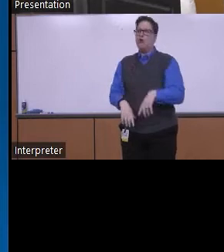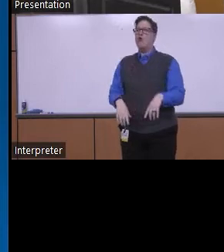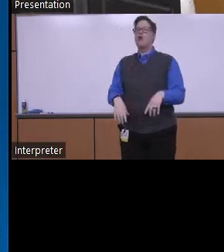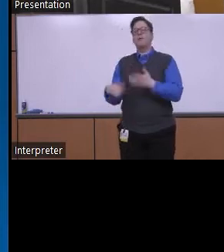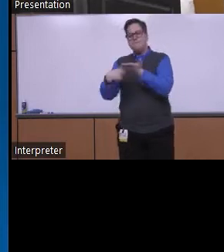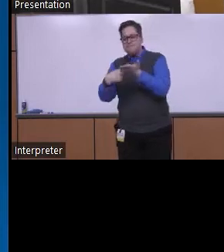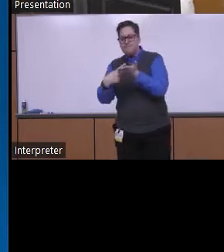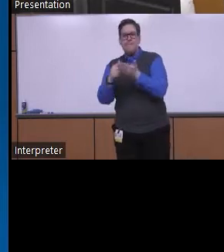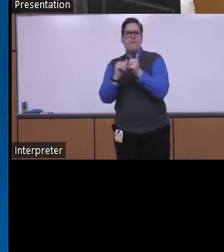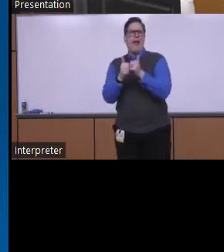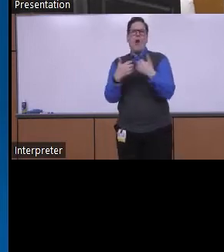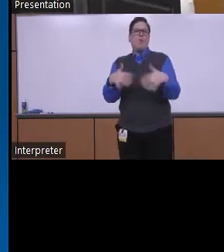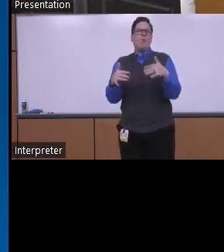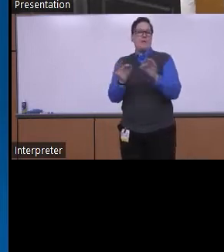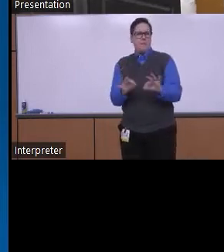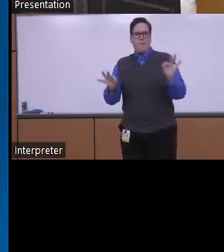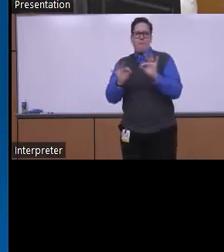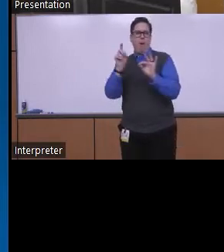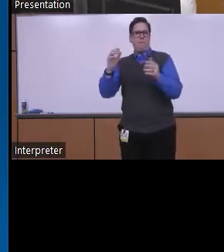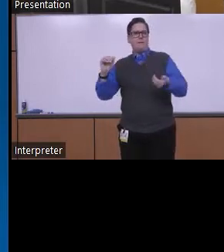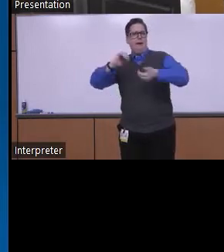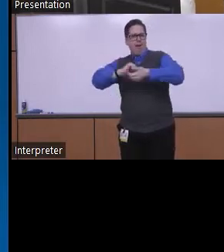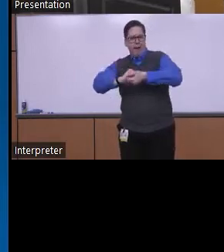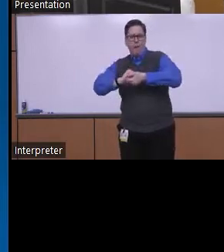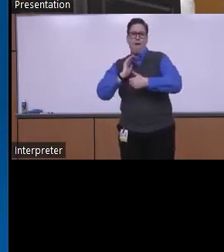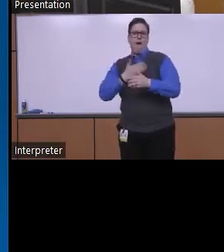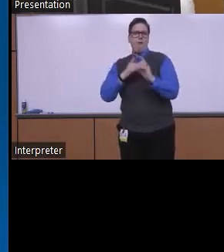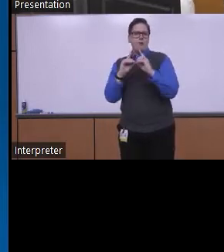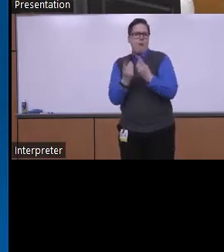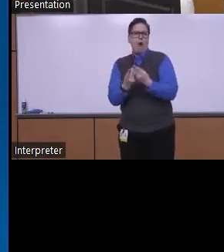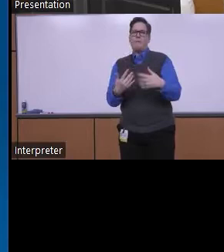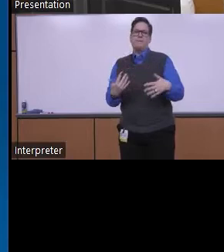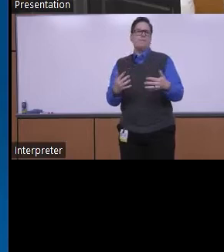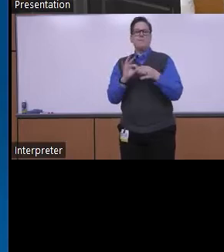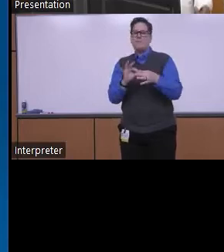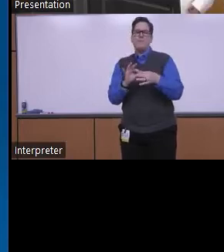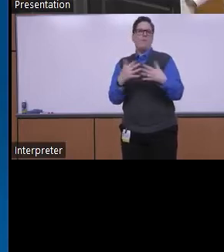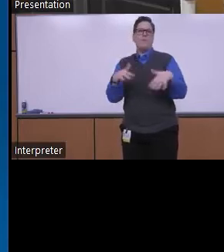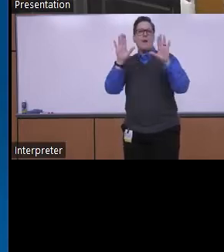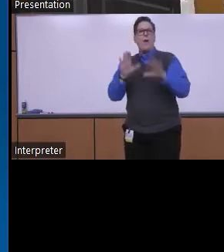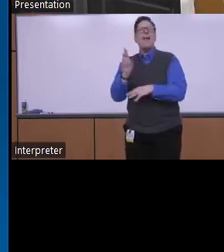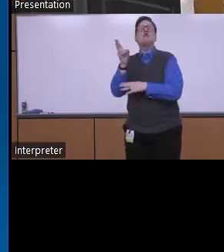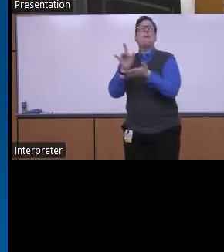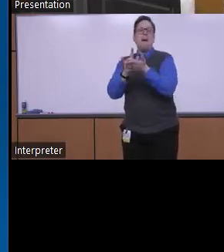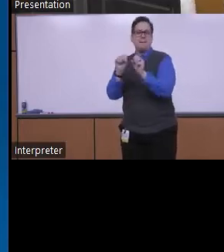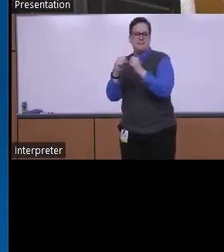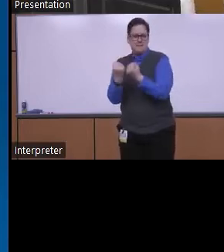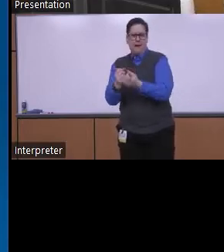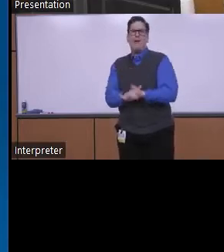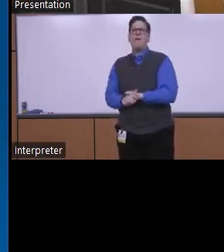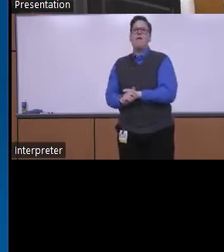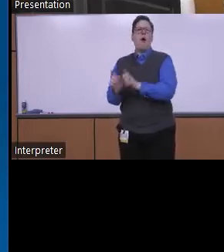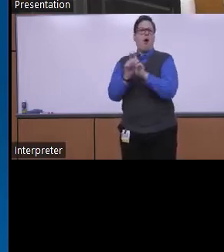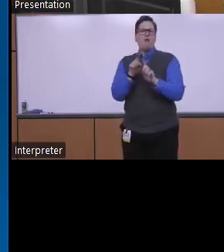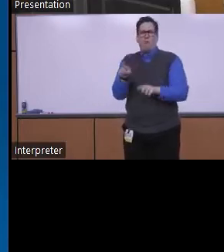conversing about how important it is that we collaborate as a department for this wonderful history of medicine society, I was so struck